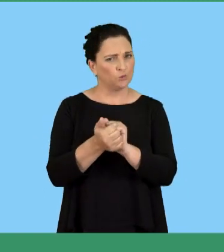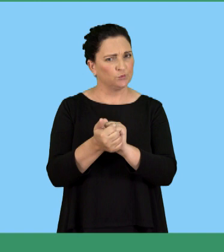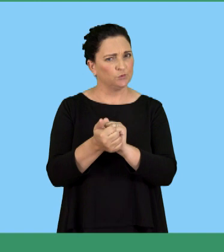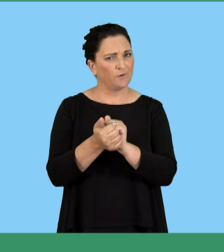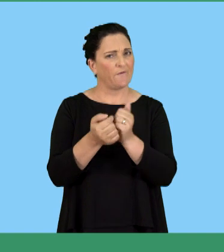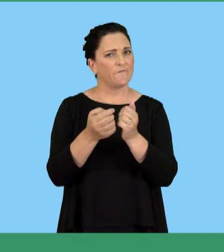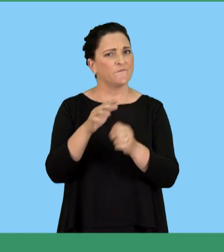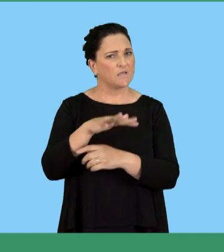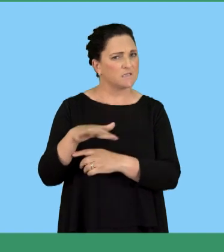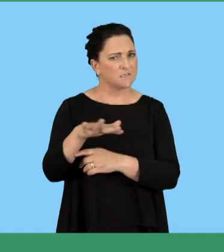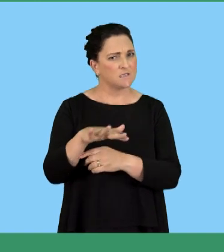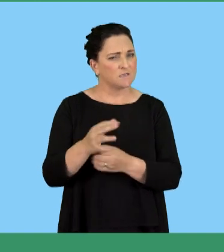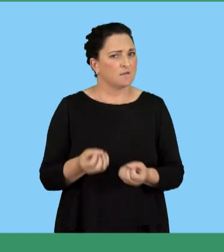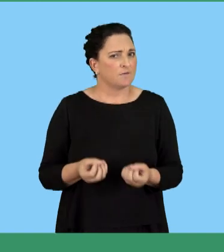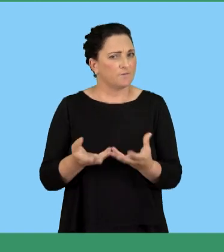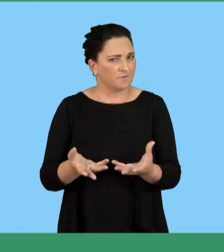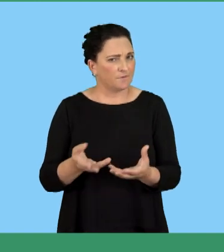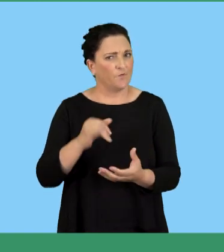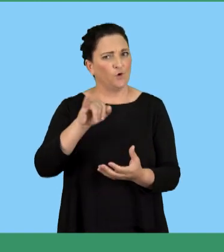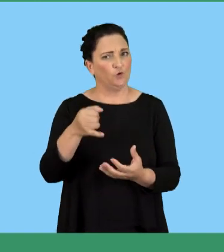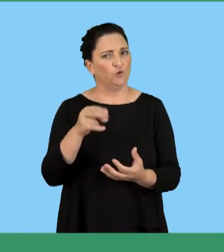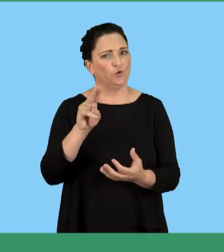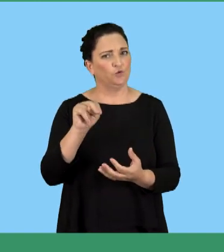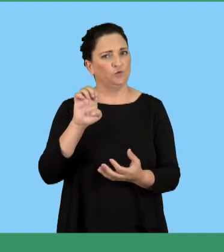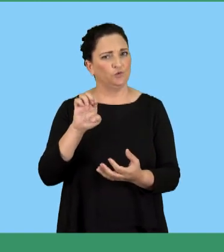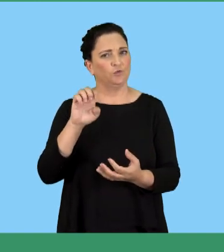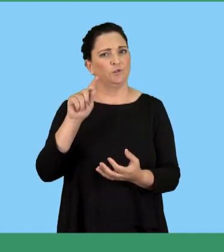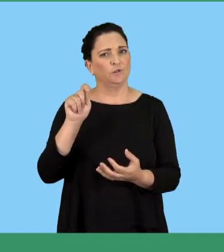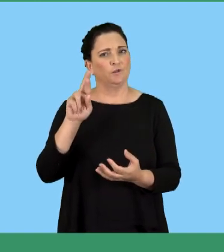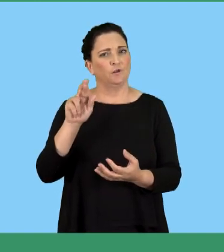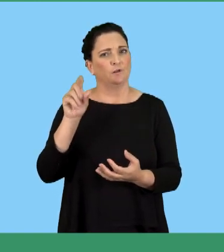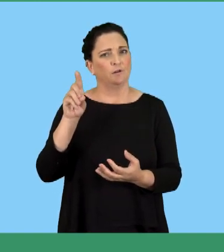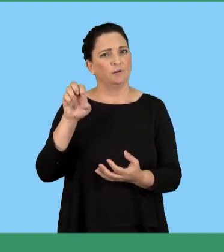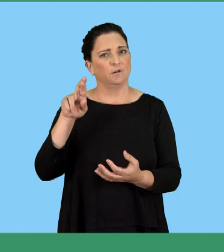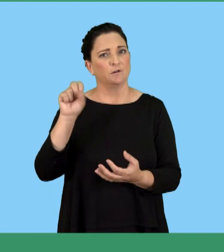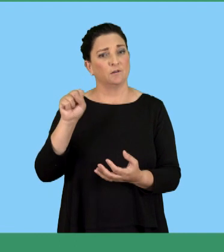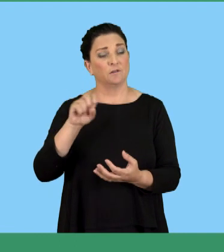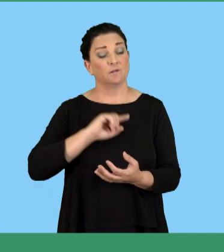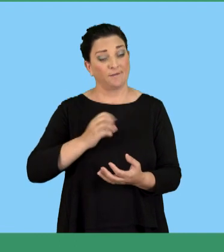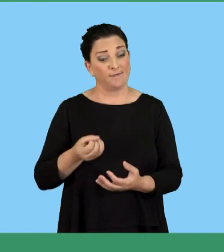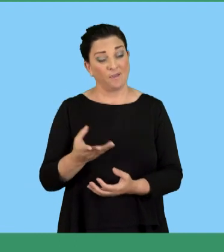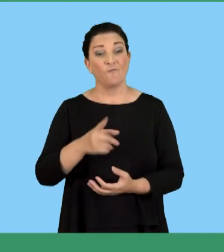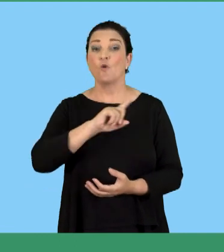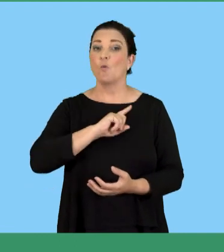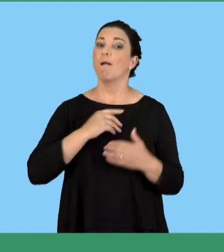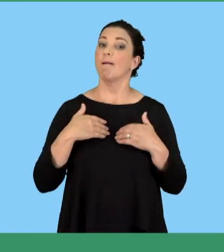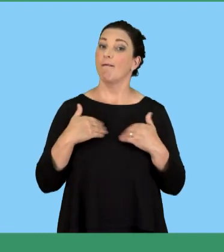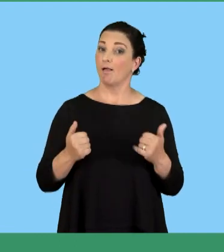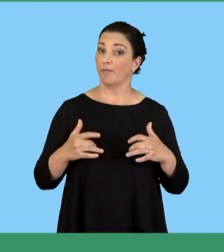facilities were also provided by June Traders to promote a healthy lifestyle. So you also quote that